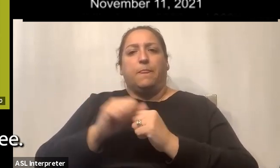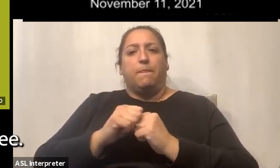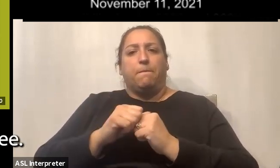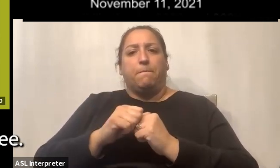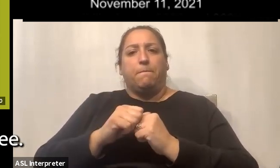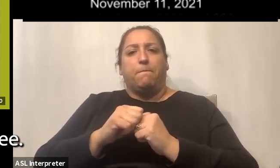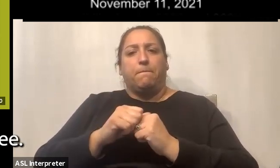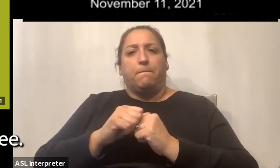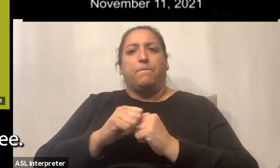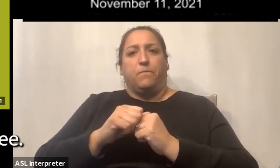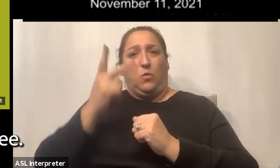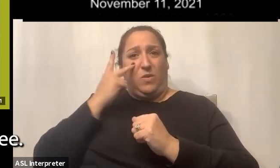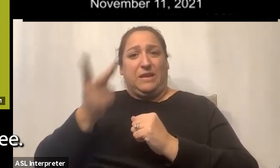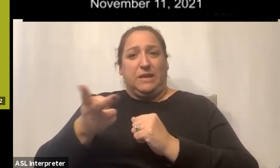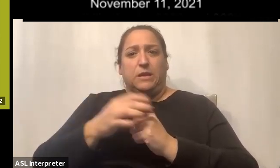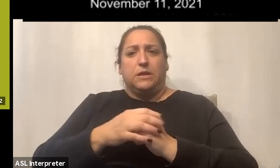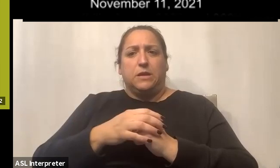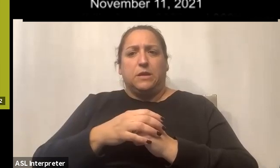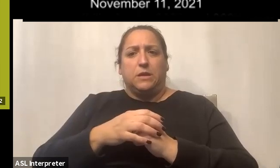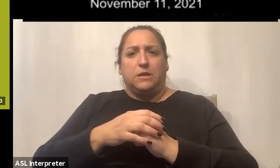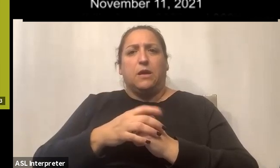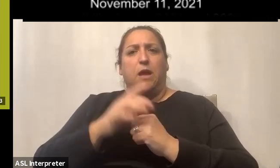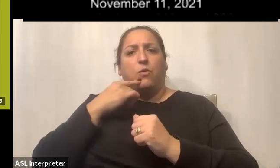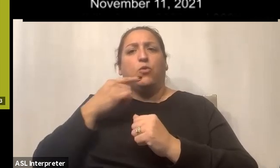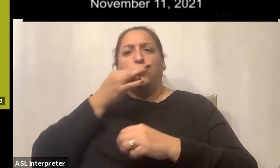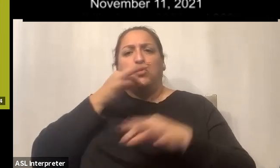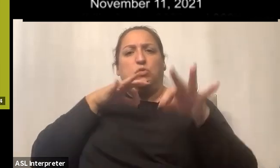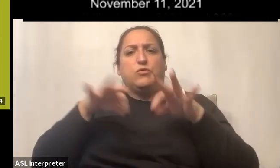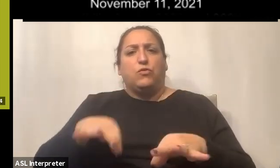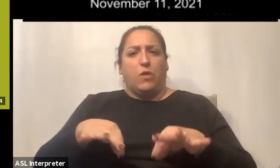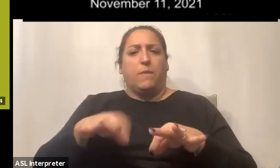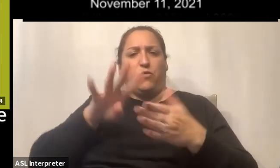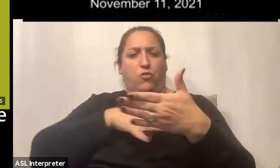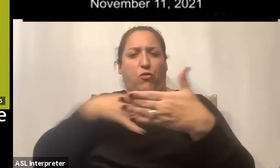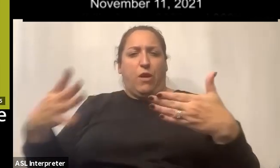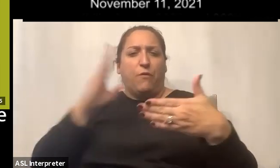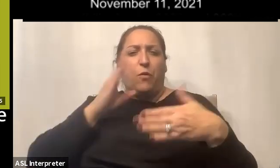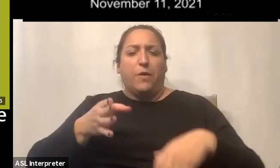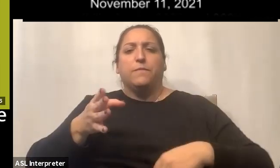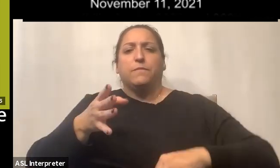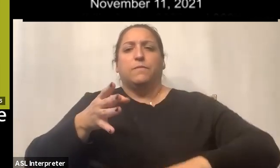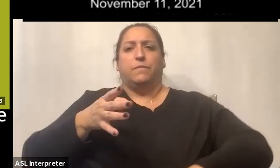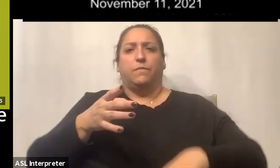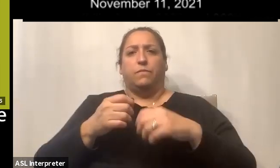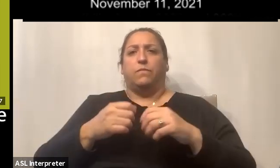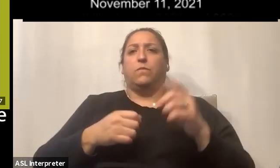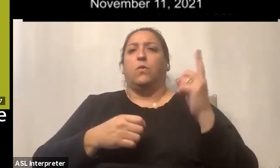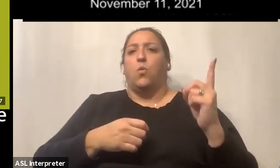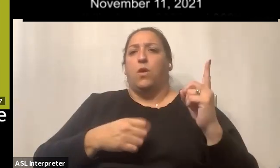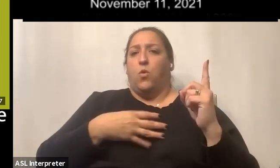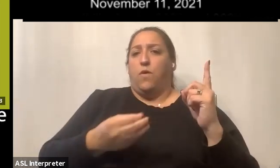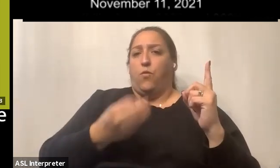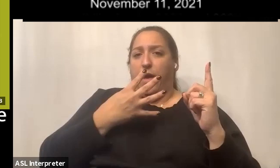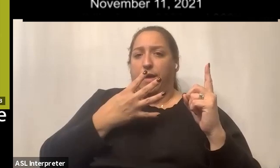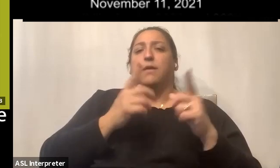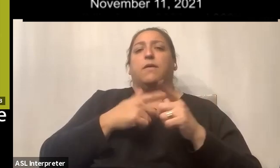maybe see, I will still describe the graph. So on one hand, we have white, and then